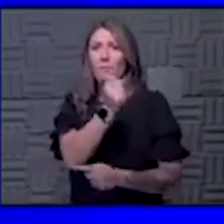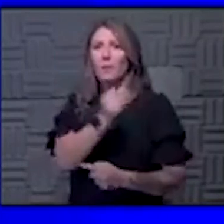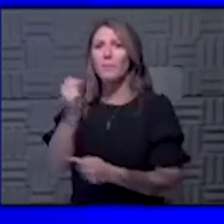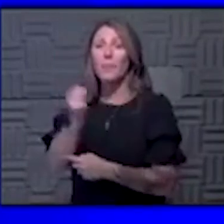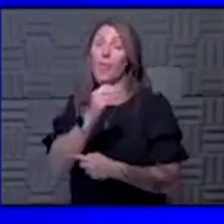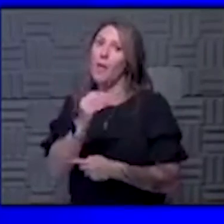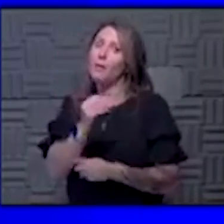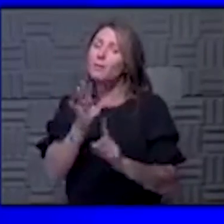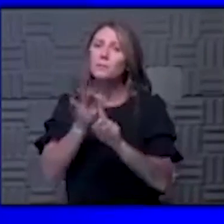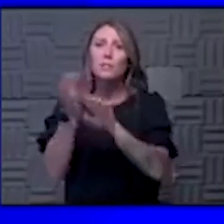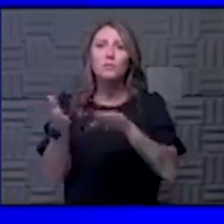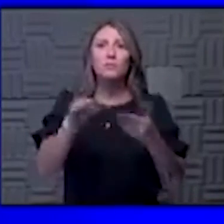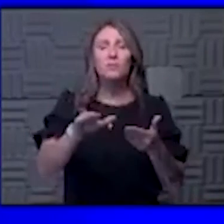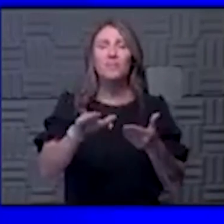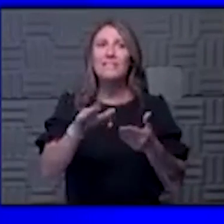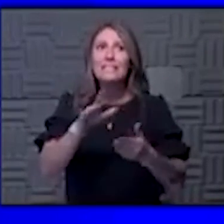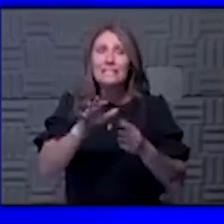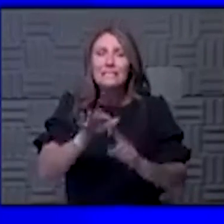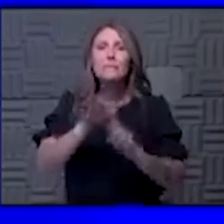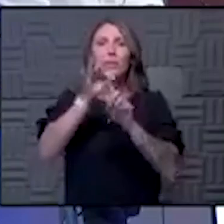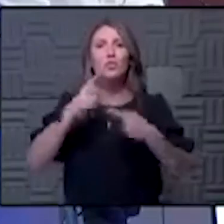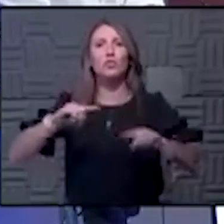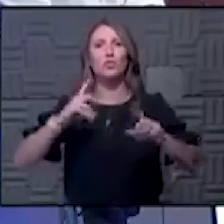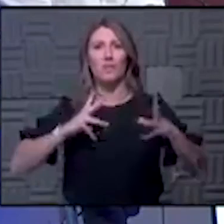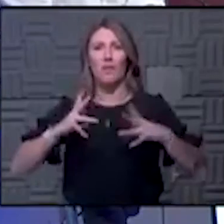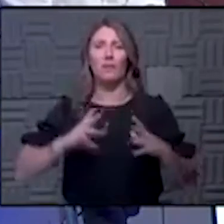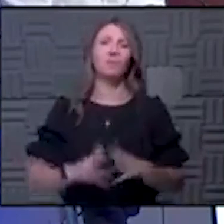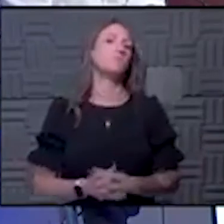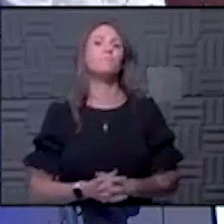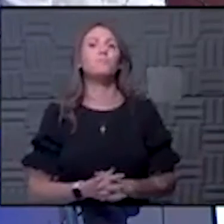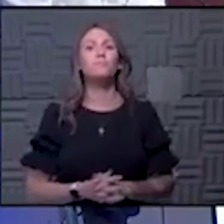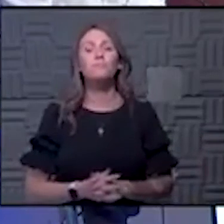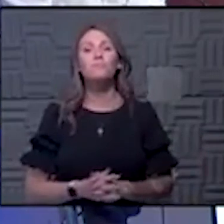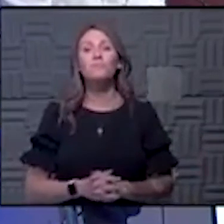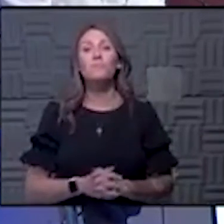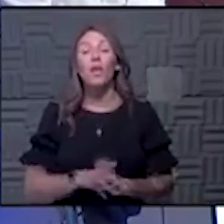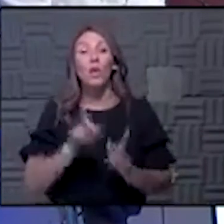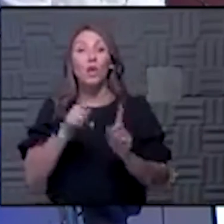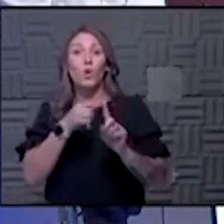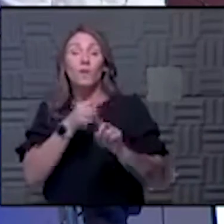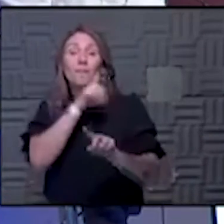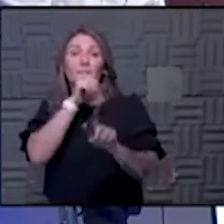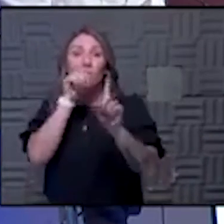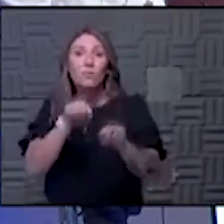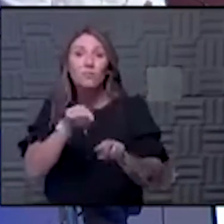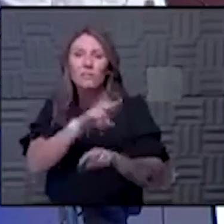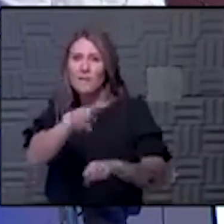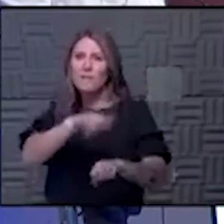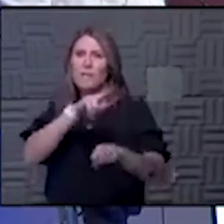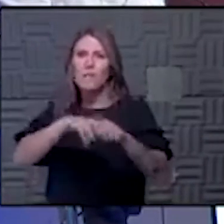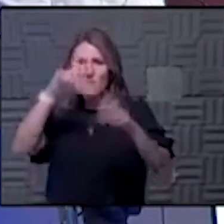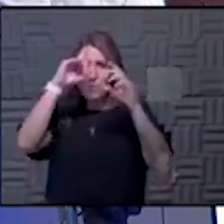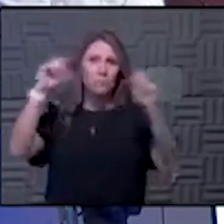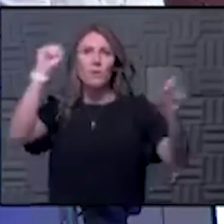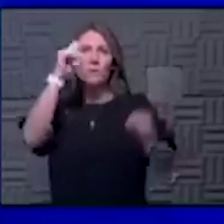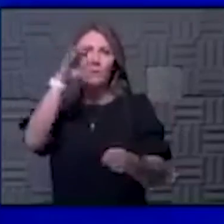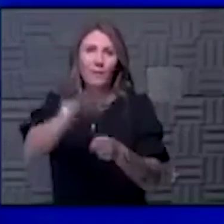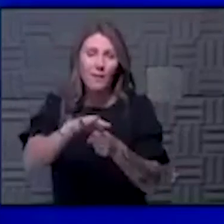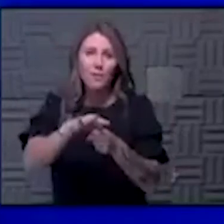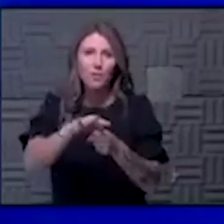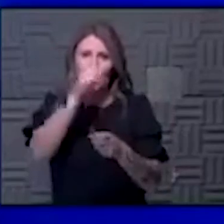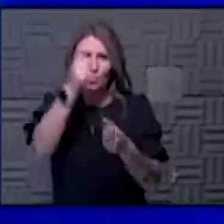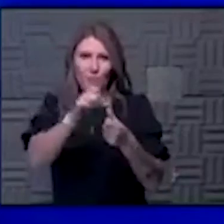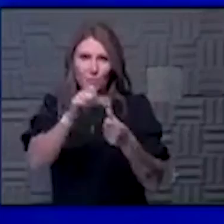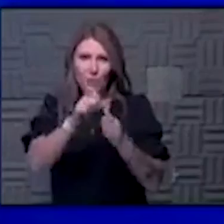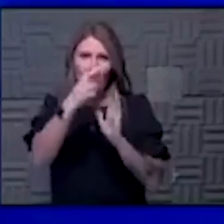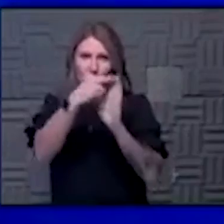death, especially moving into the holiday season. And as you grapple with the results of a national presidential election, remember,